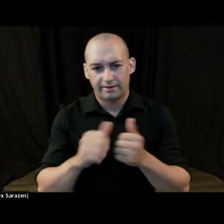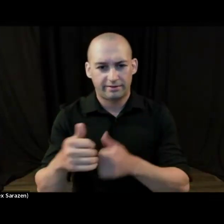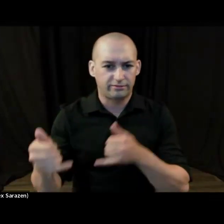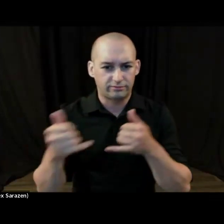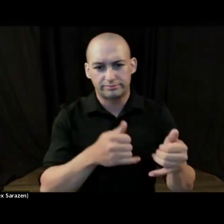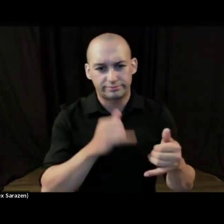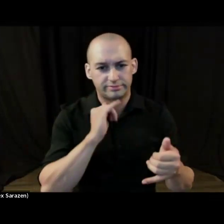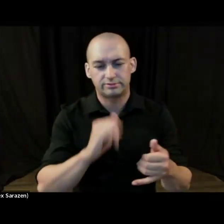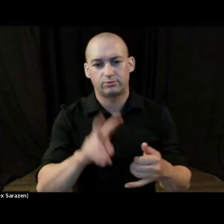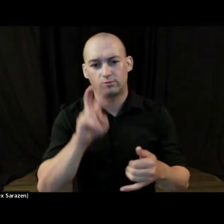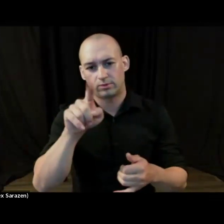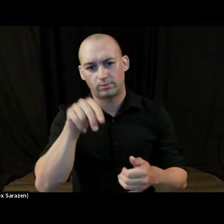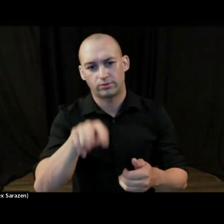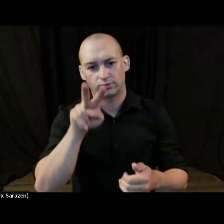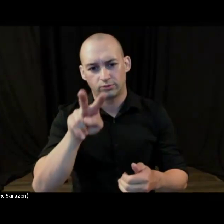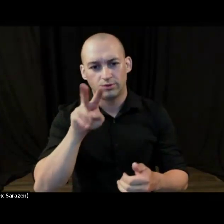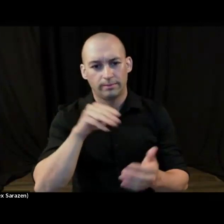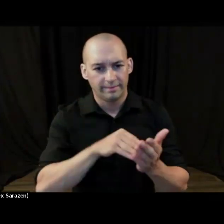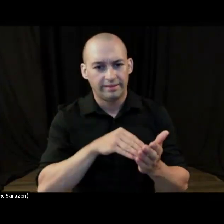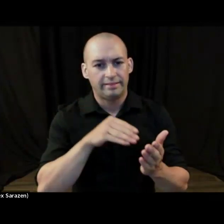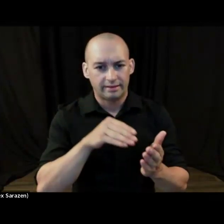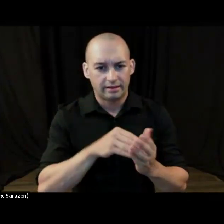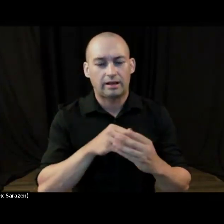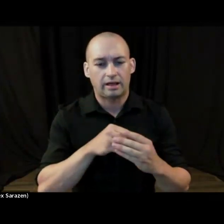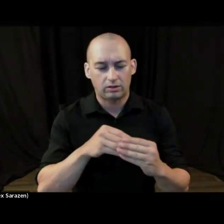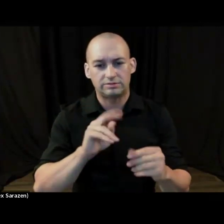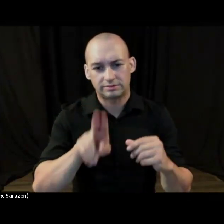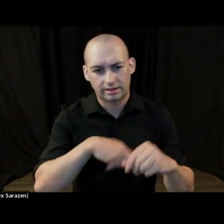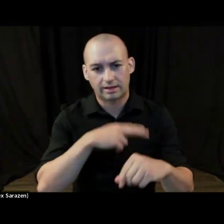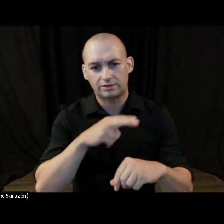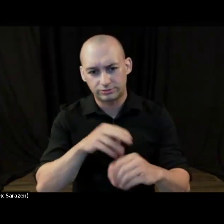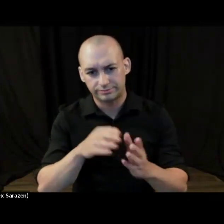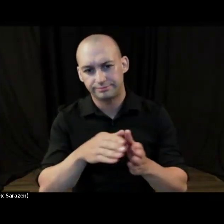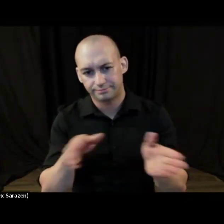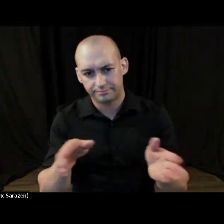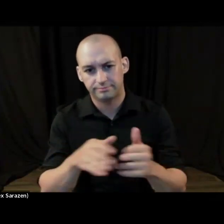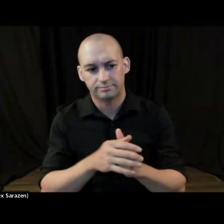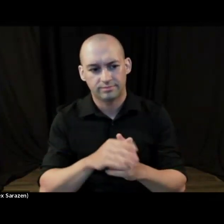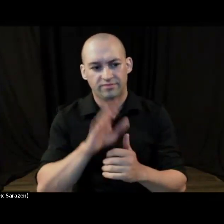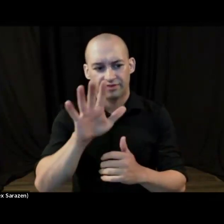billion nationally, 5% of which, or